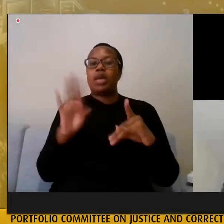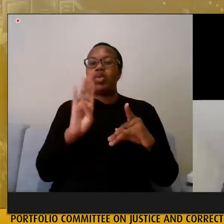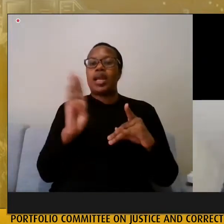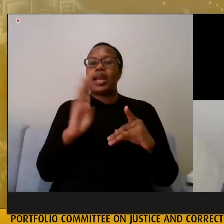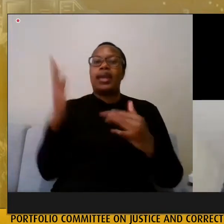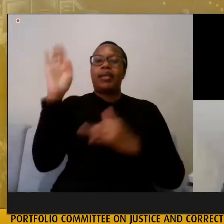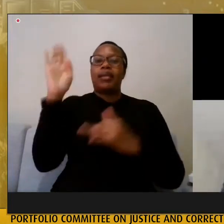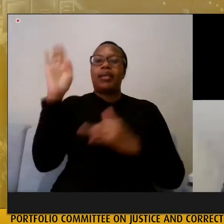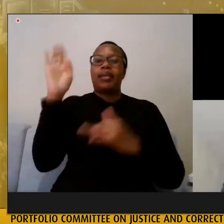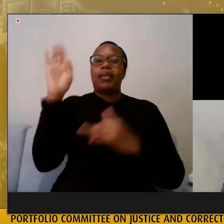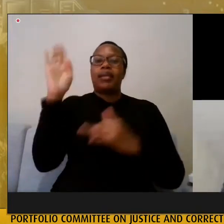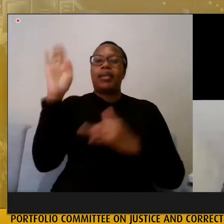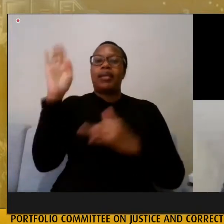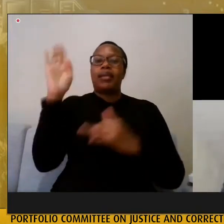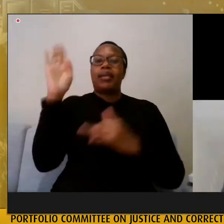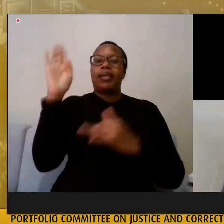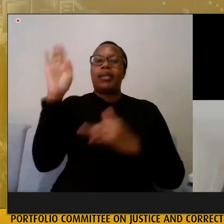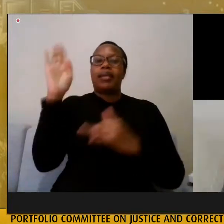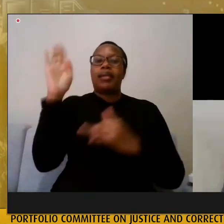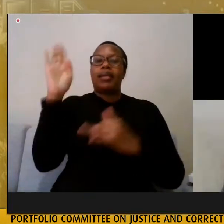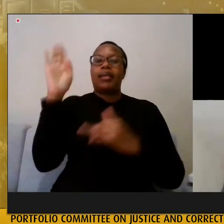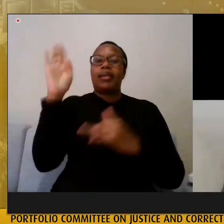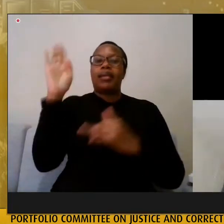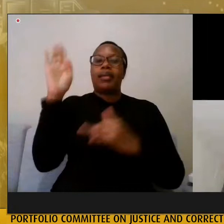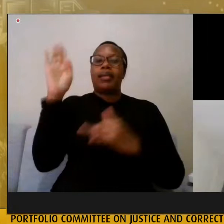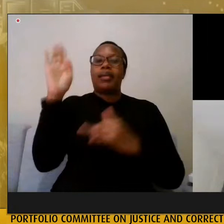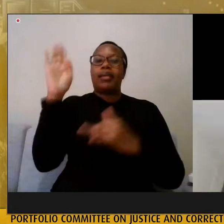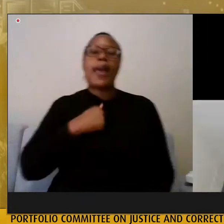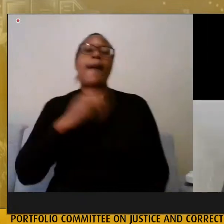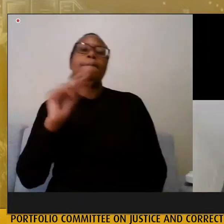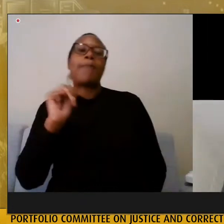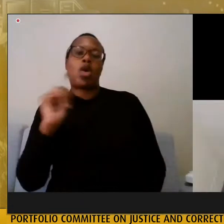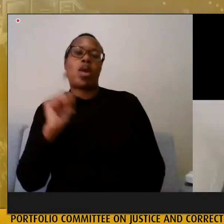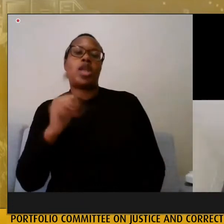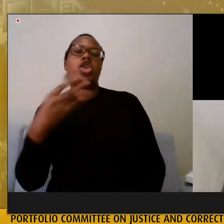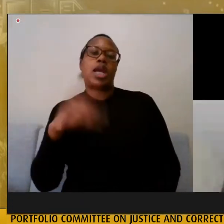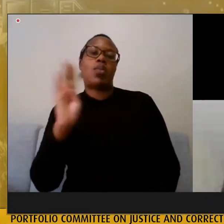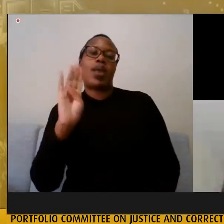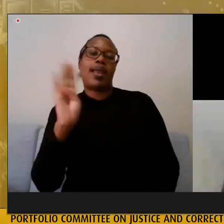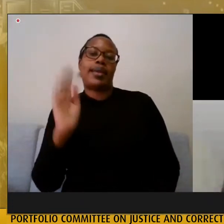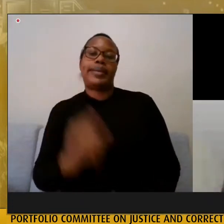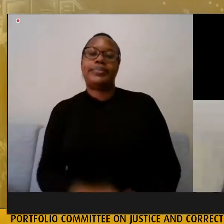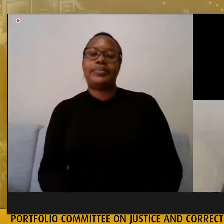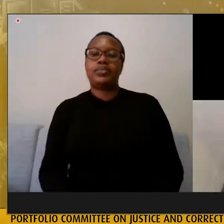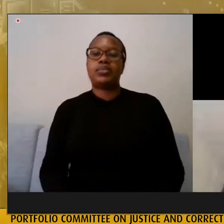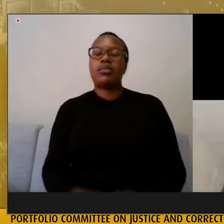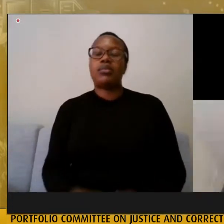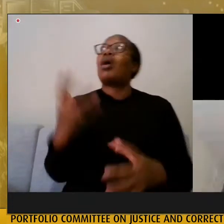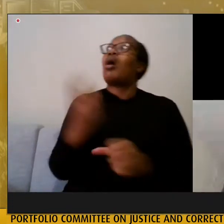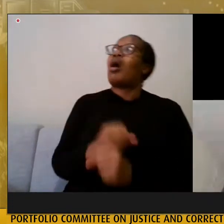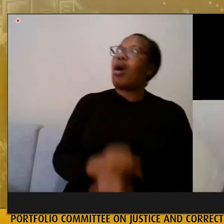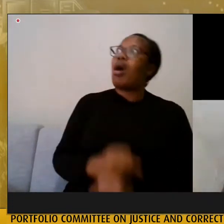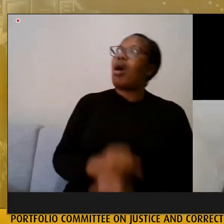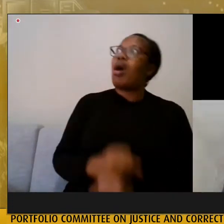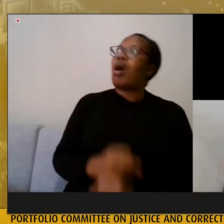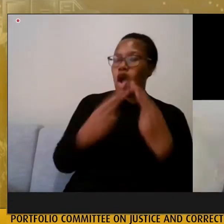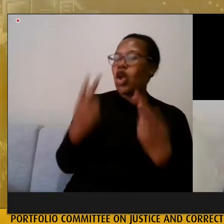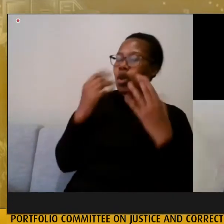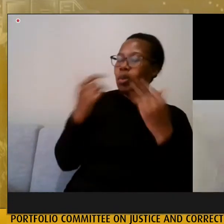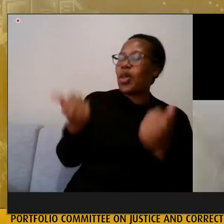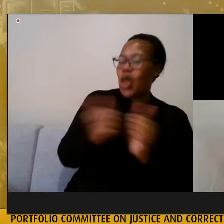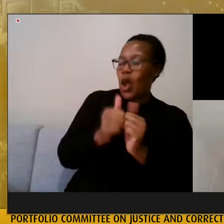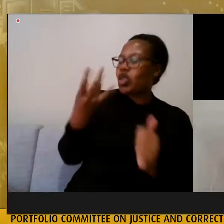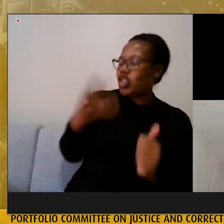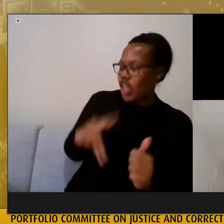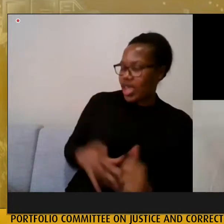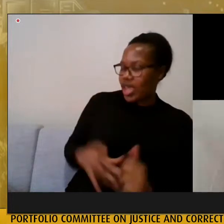I don't know who's speaking. It's your co-chair, Chair. Oh, Honorable Co-Chair. Yes.